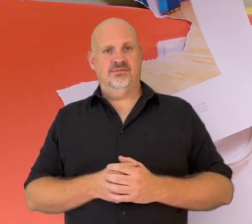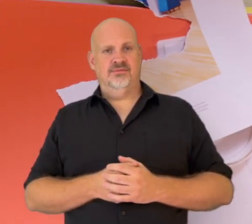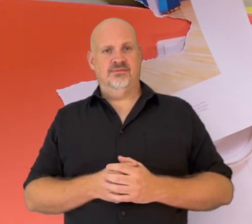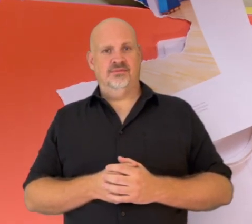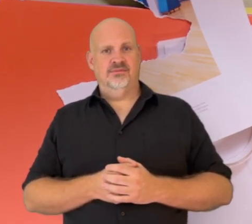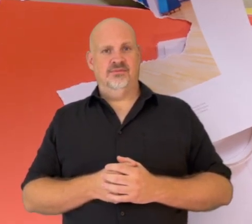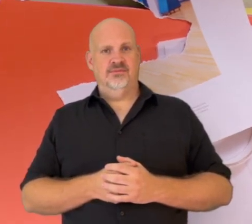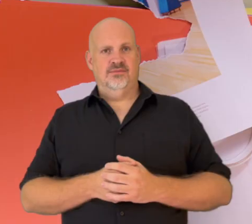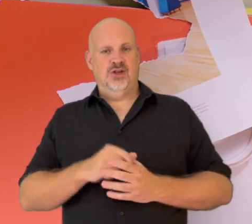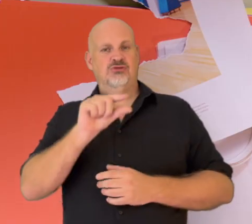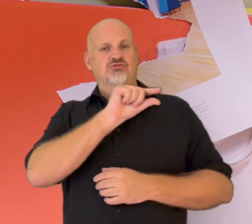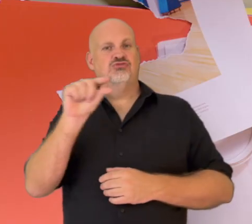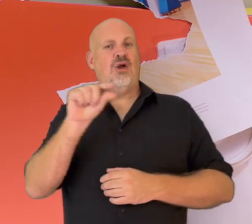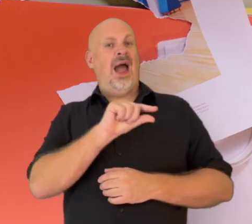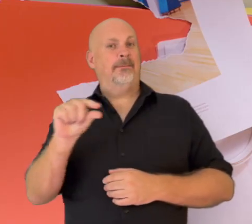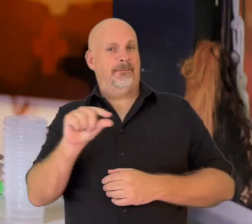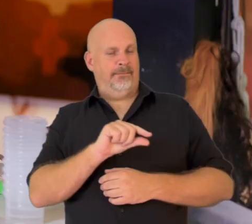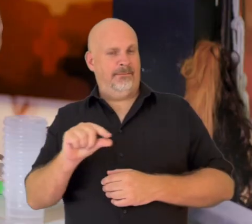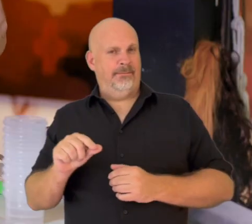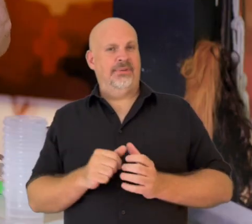into stripes.